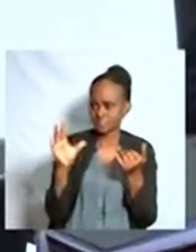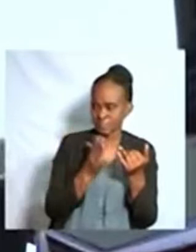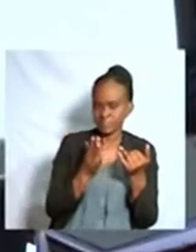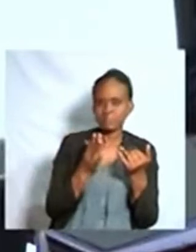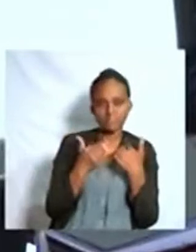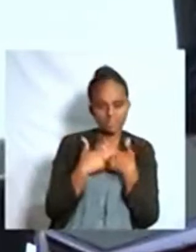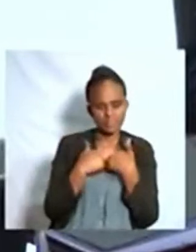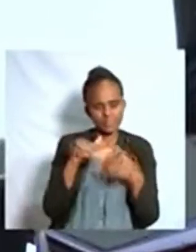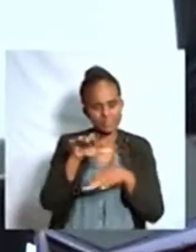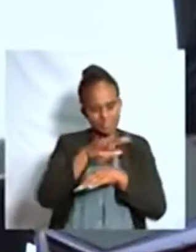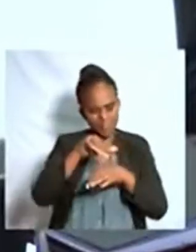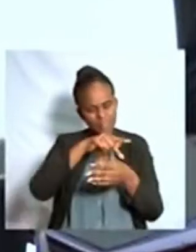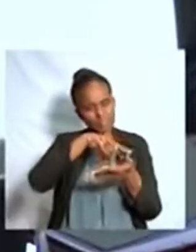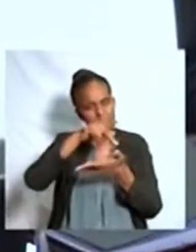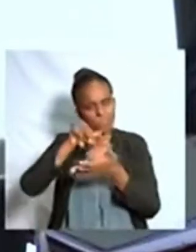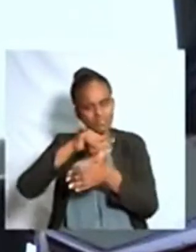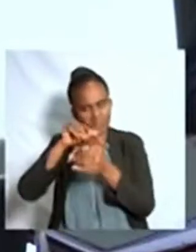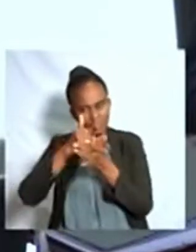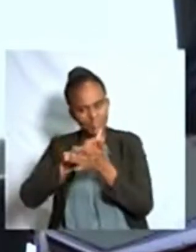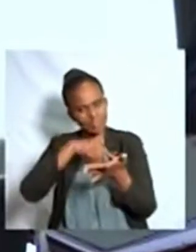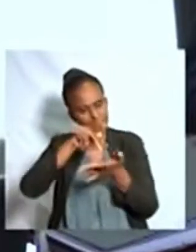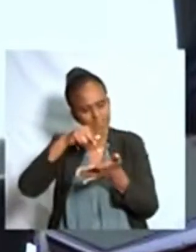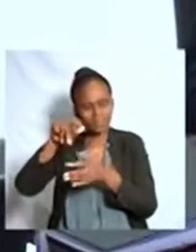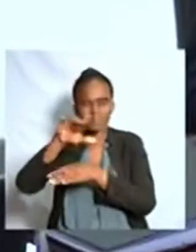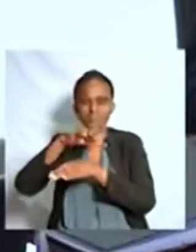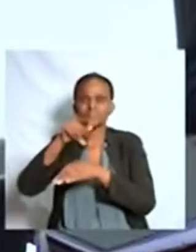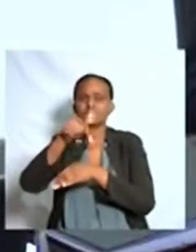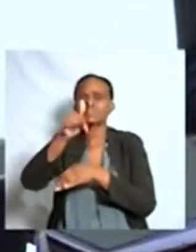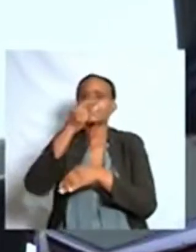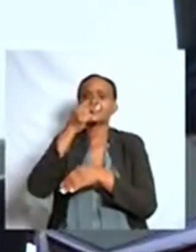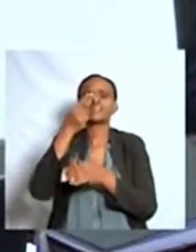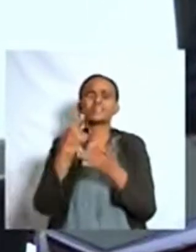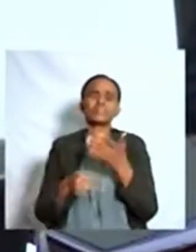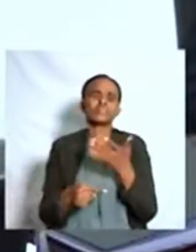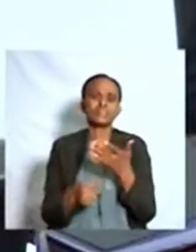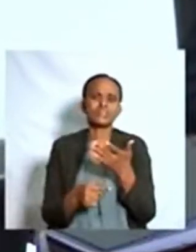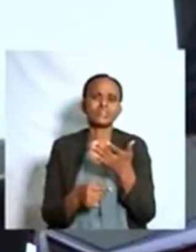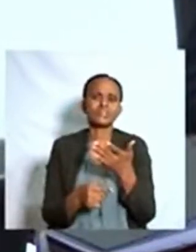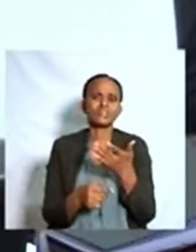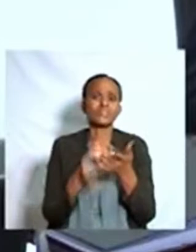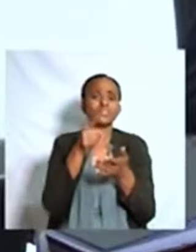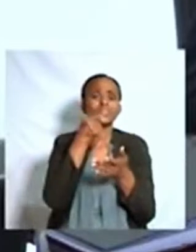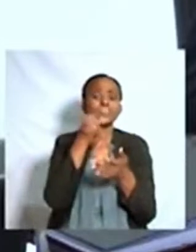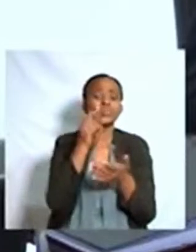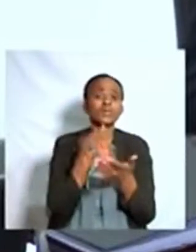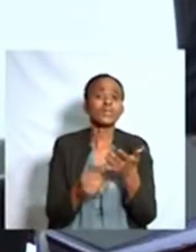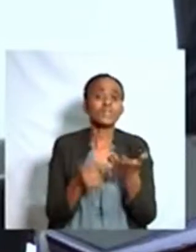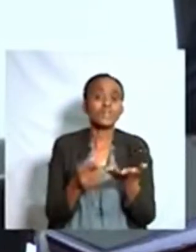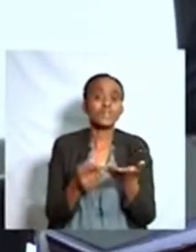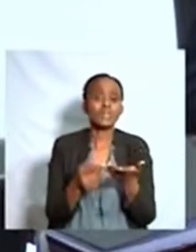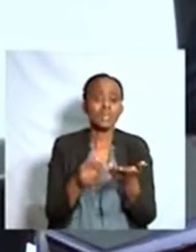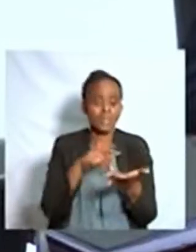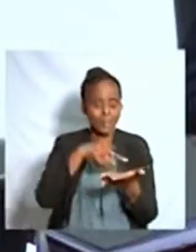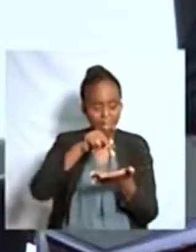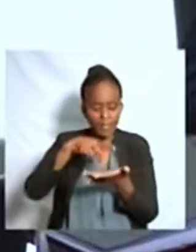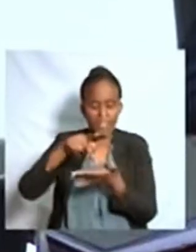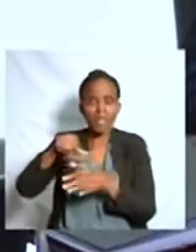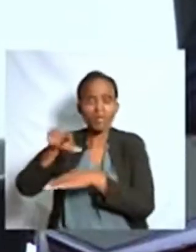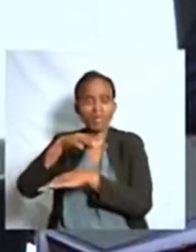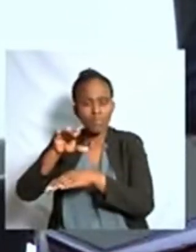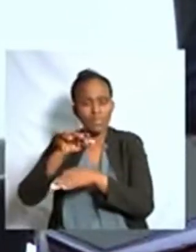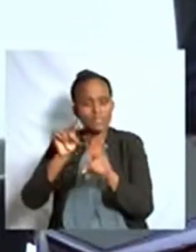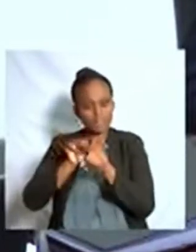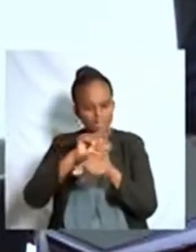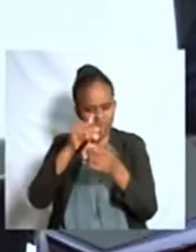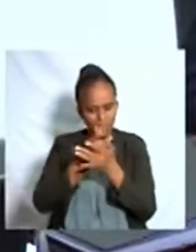have overpayments, all those overpayments. What can you say? You as an internal auditor, what would you say? They are overpayments. And